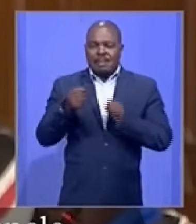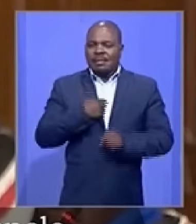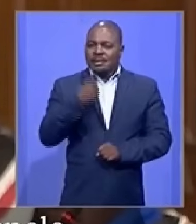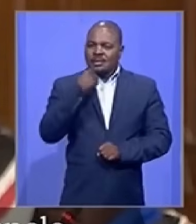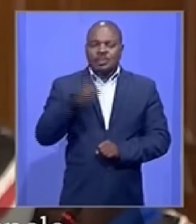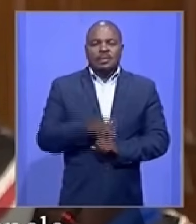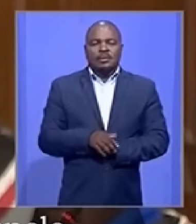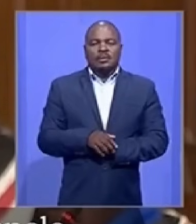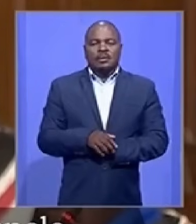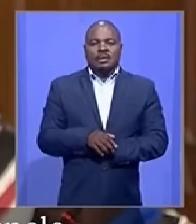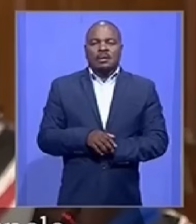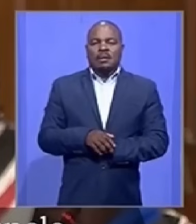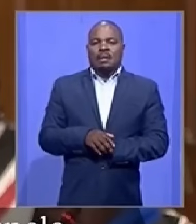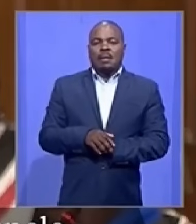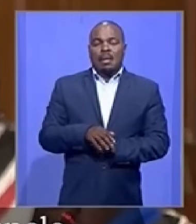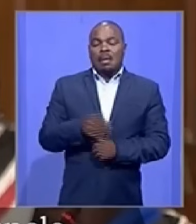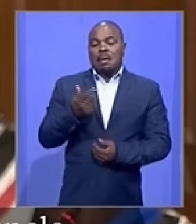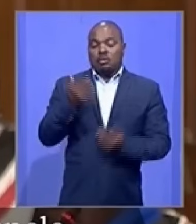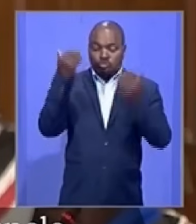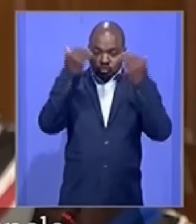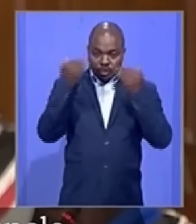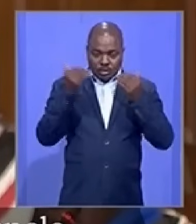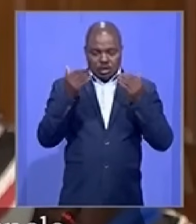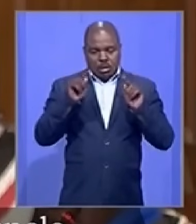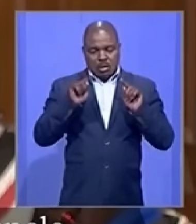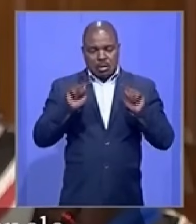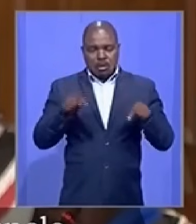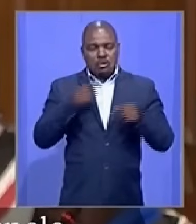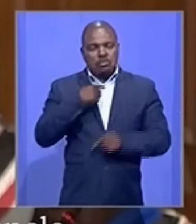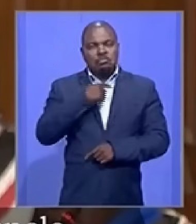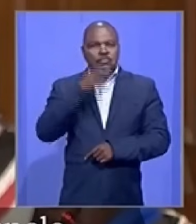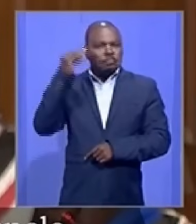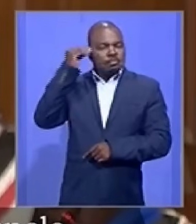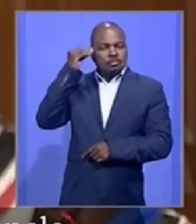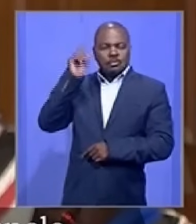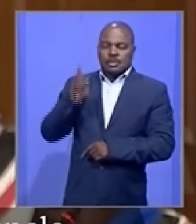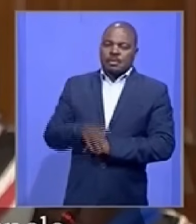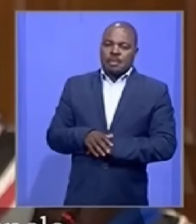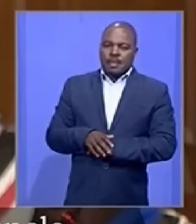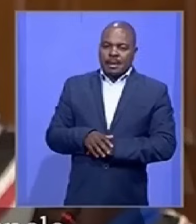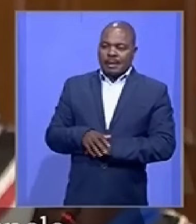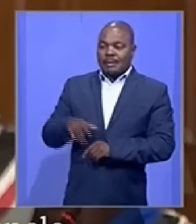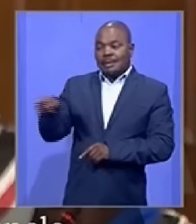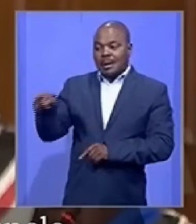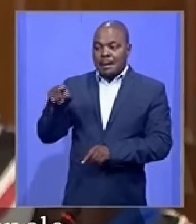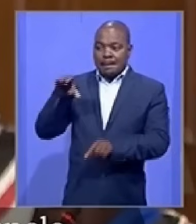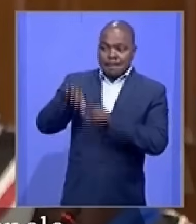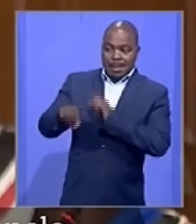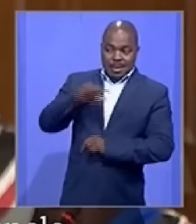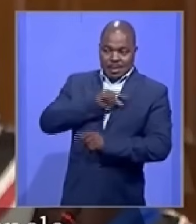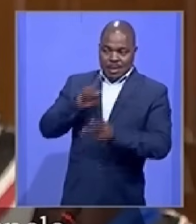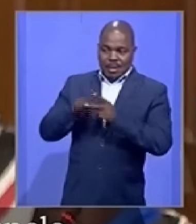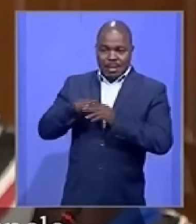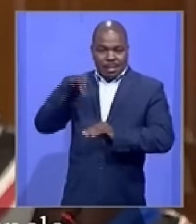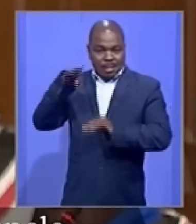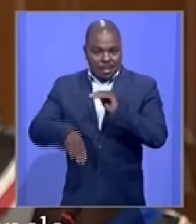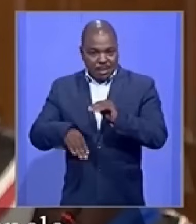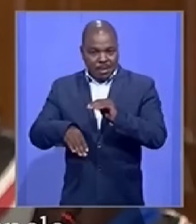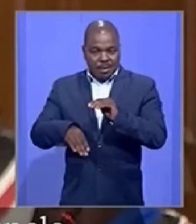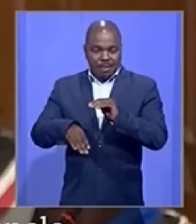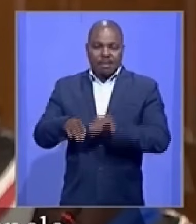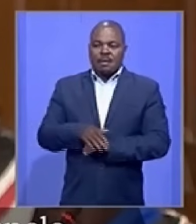to mean that a judge would not regard the finding and the sentence as not having been found